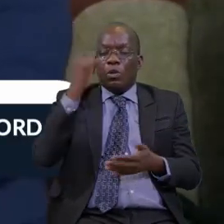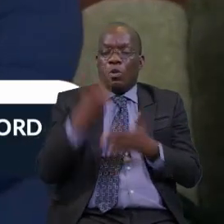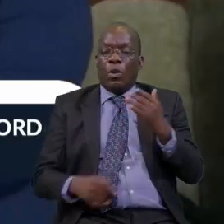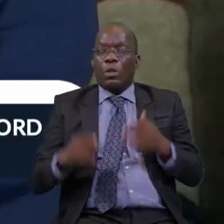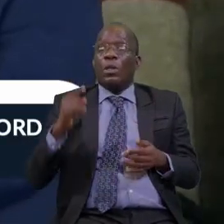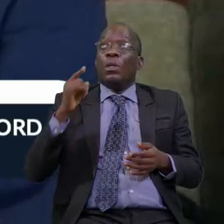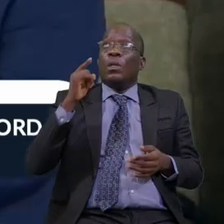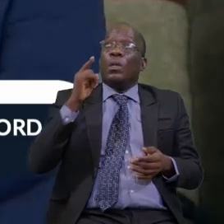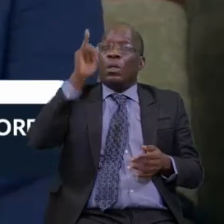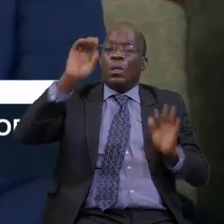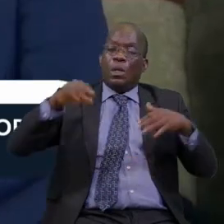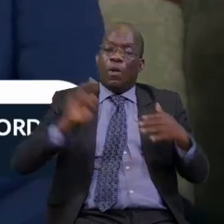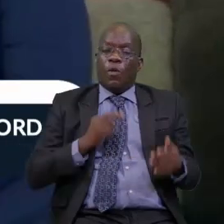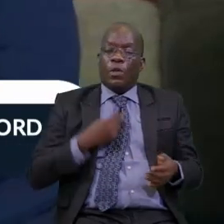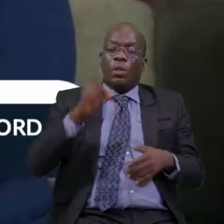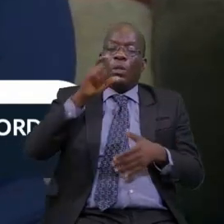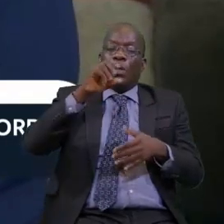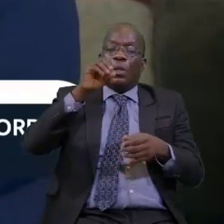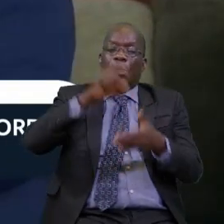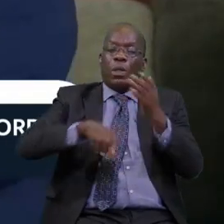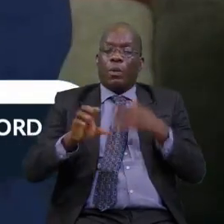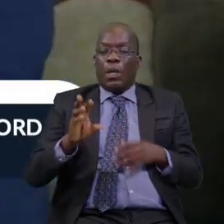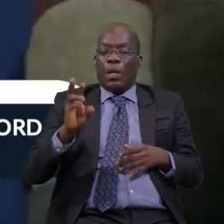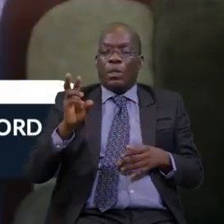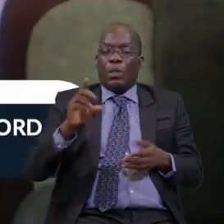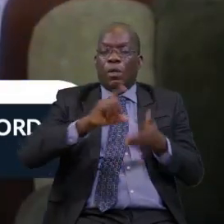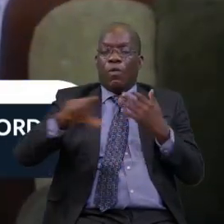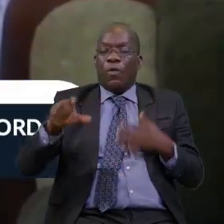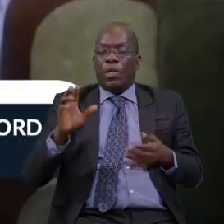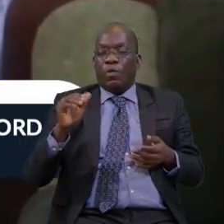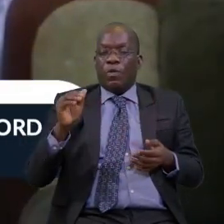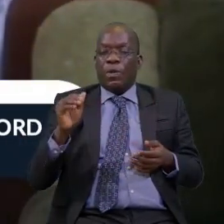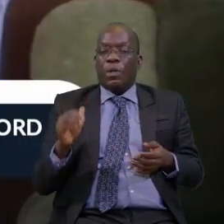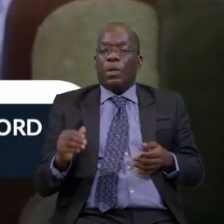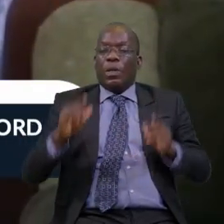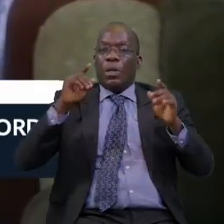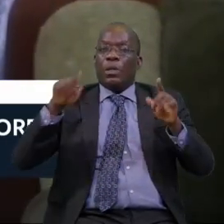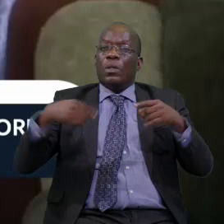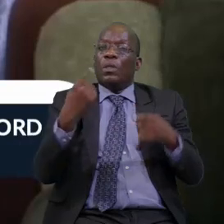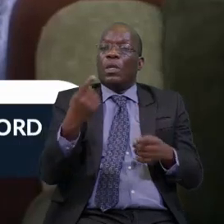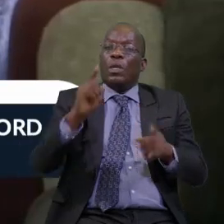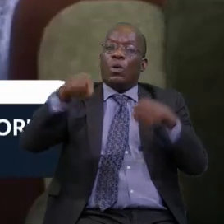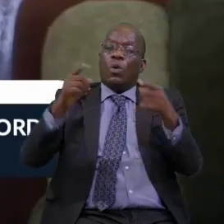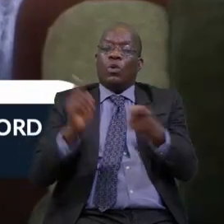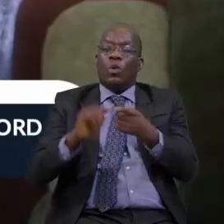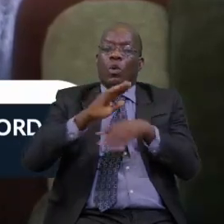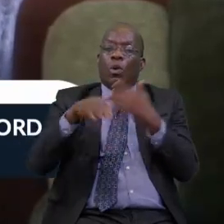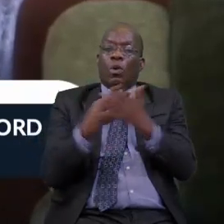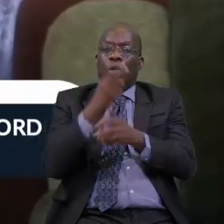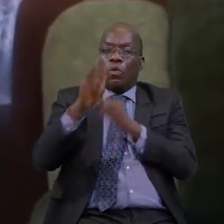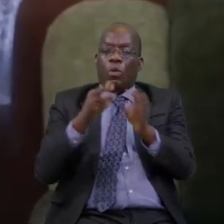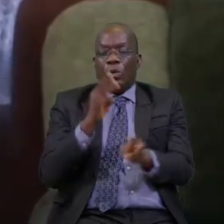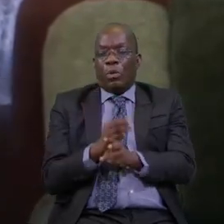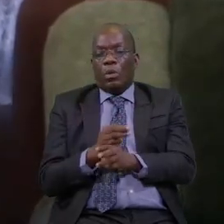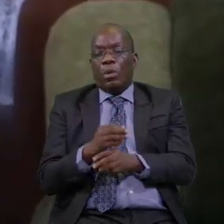16, verse 15. In verse 15, it says, go ye into all the world and